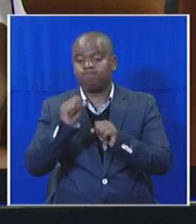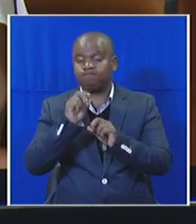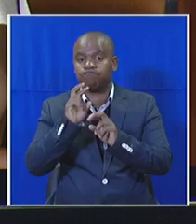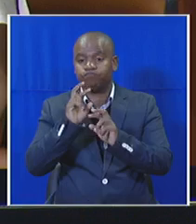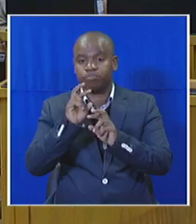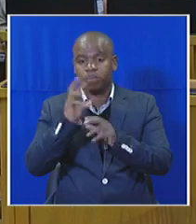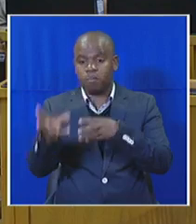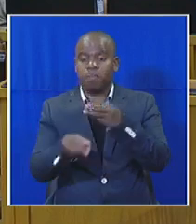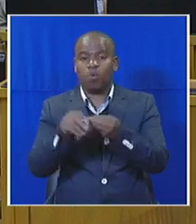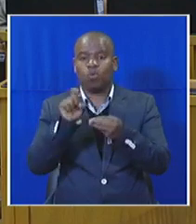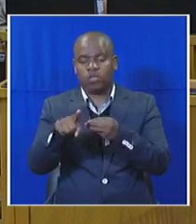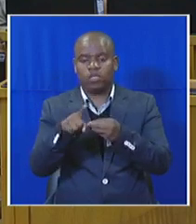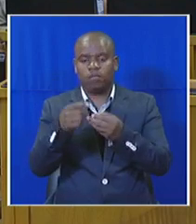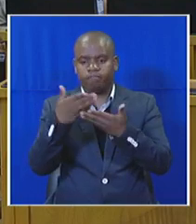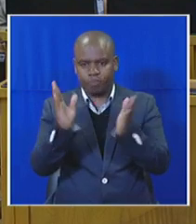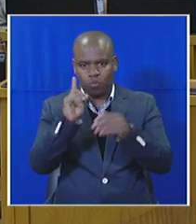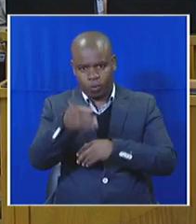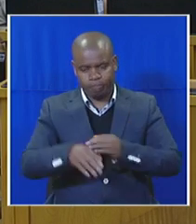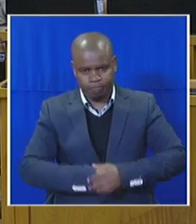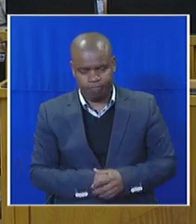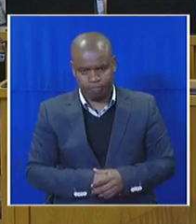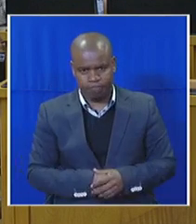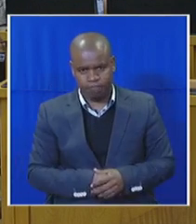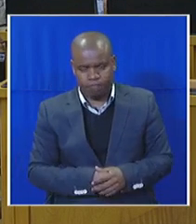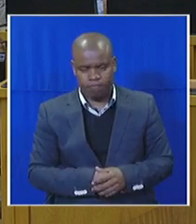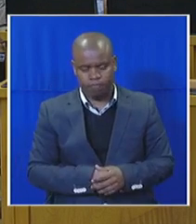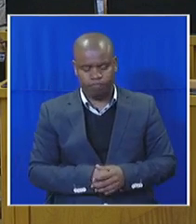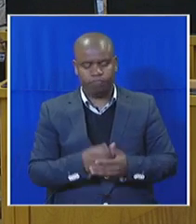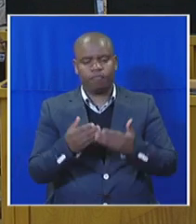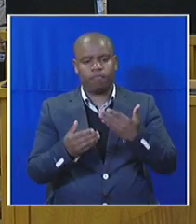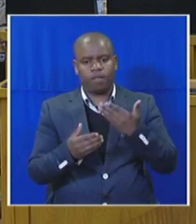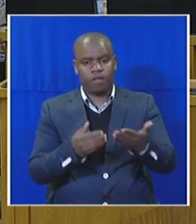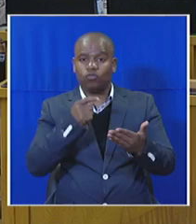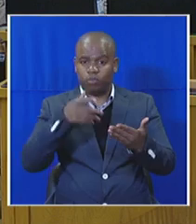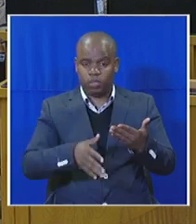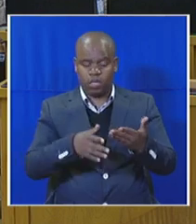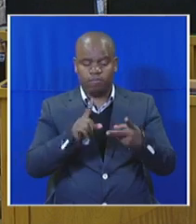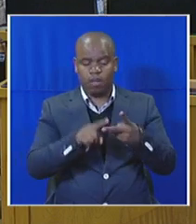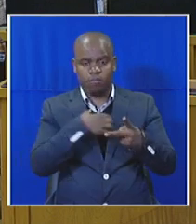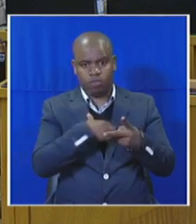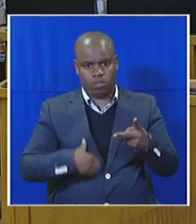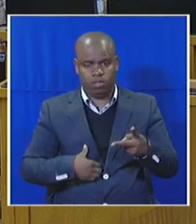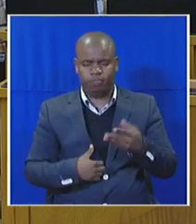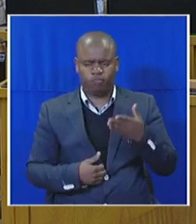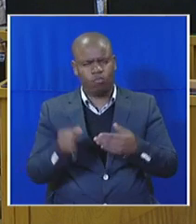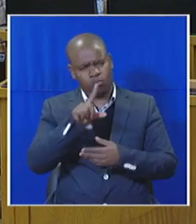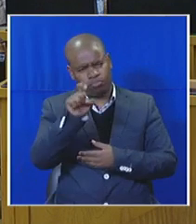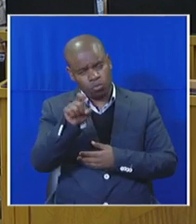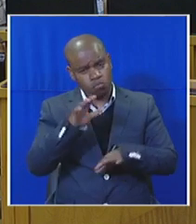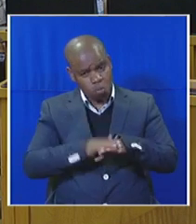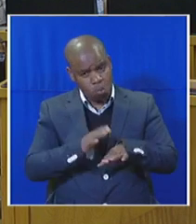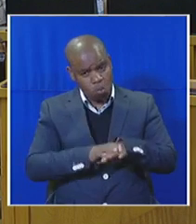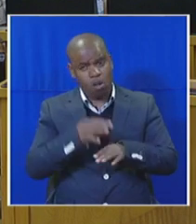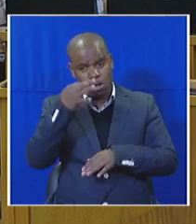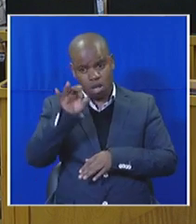Honorable. Thank you very much, Honorable Speaker. Mr. President, would like to find out whether or not government